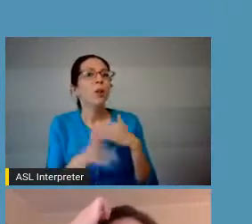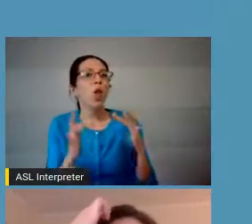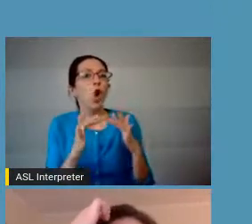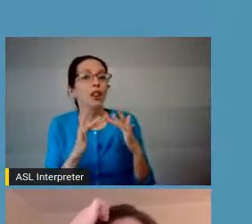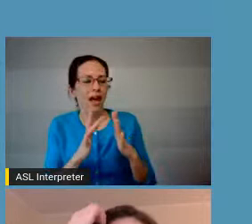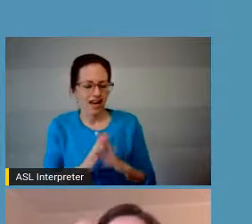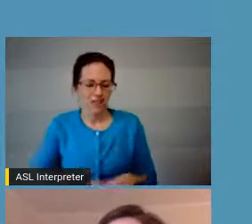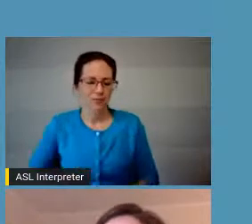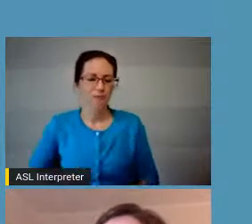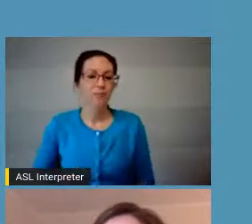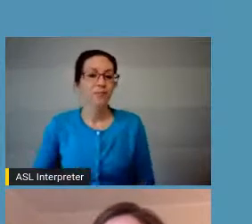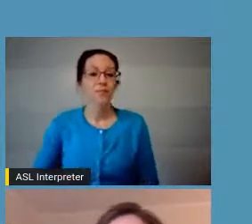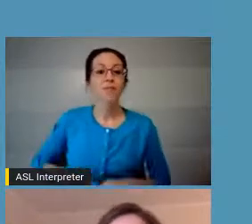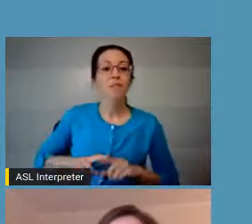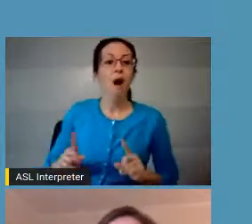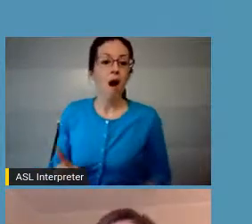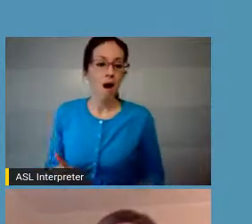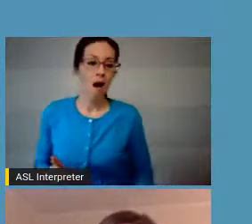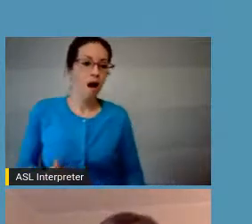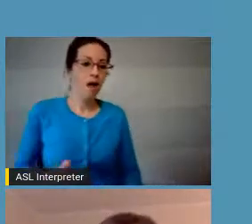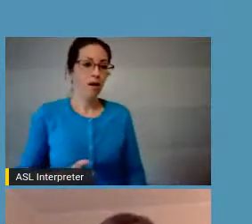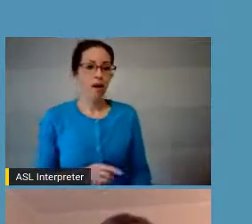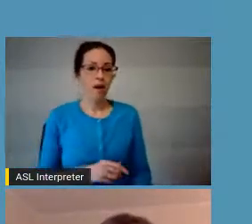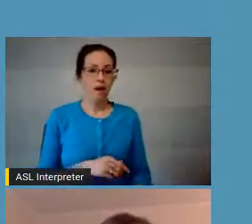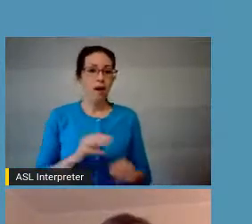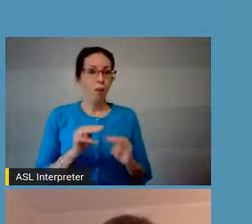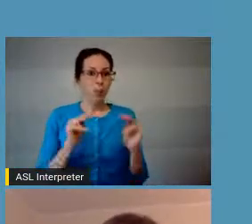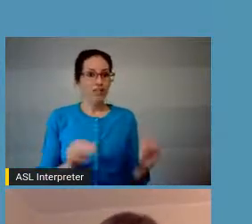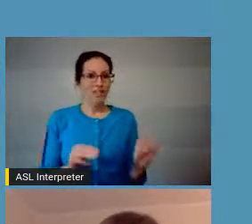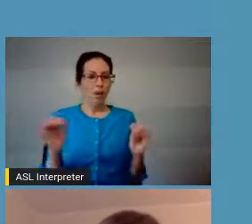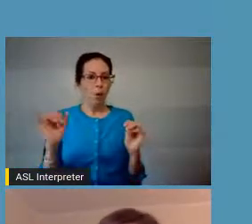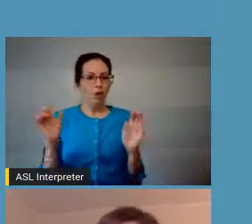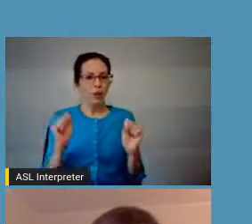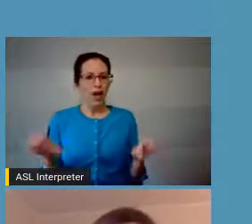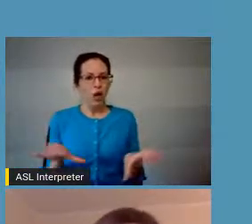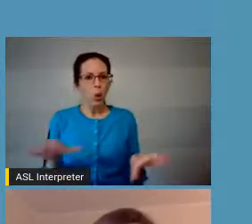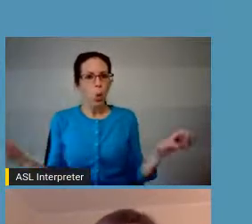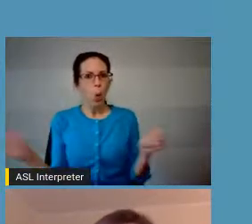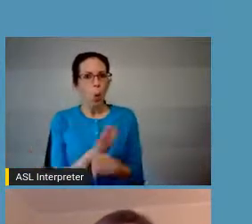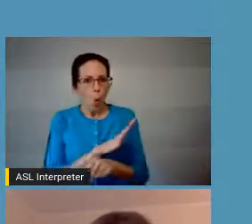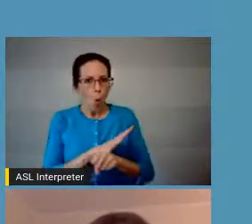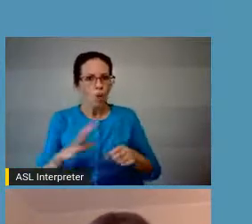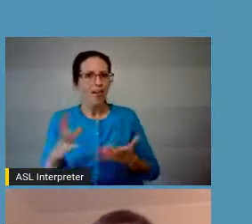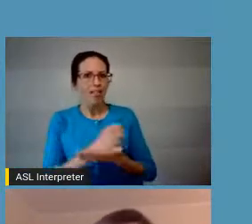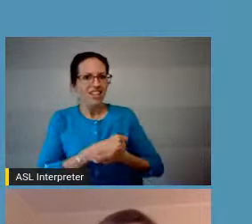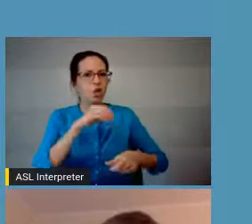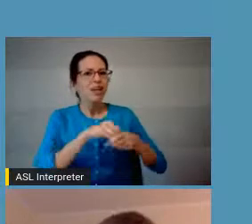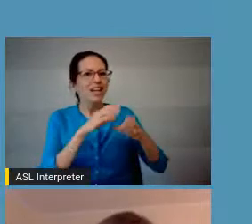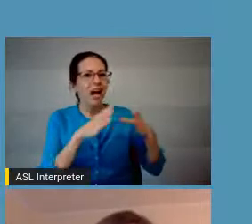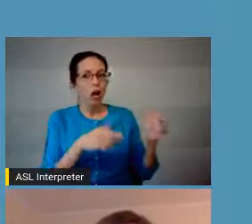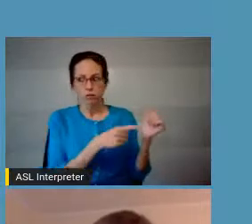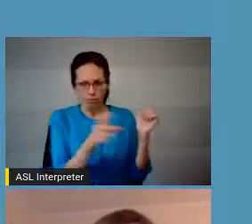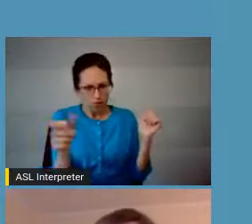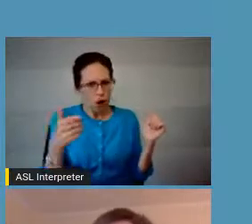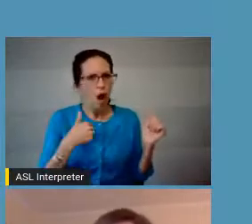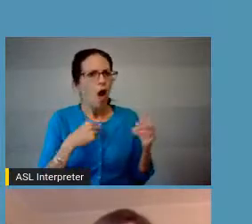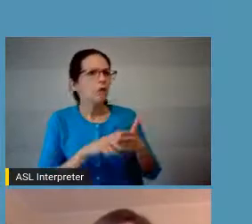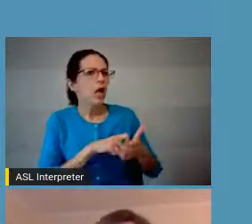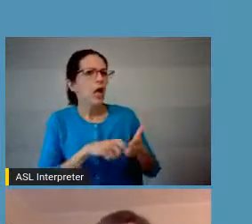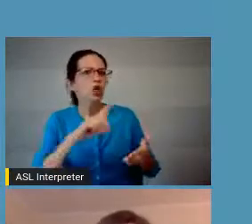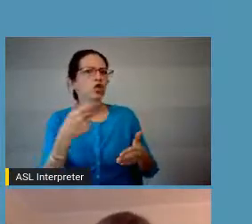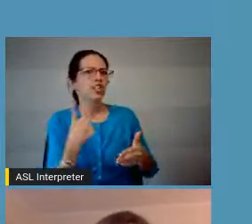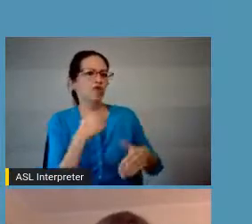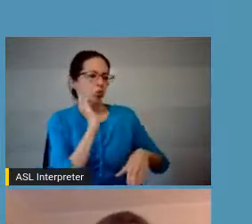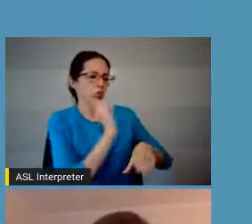formats. But the museum is capable of doing the whole collection in-house. They have a scanner. They just have to set the settings and do the